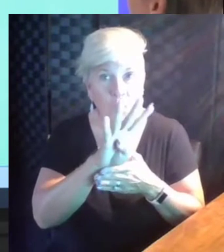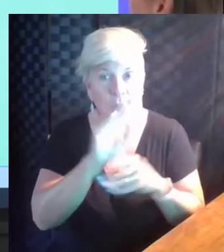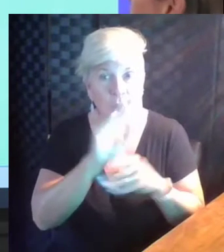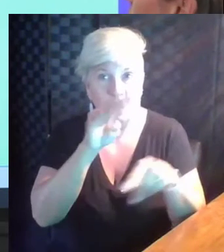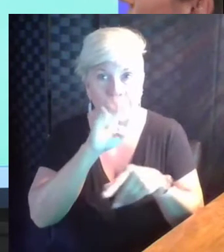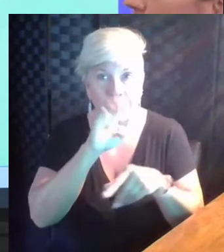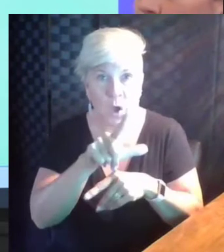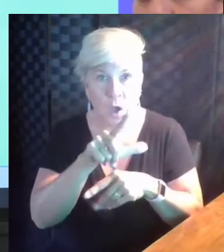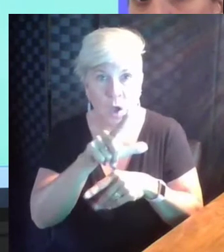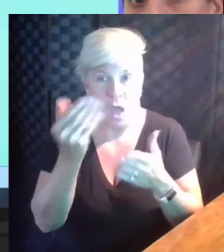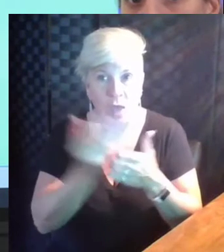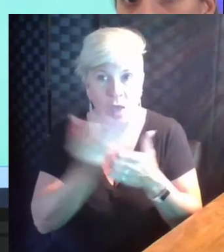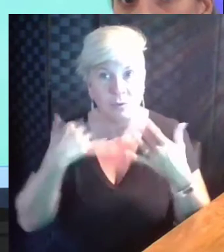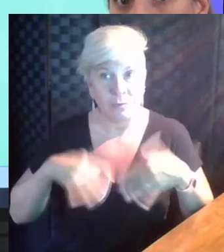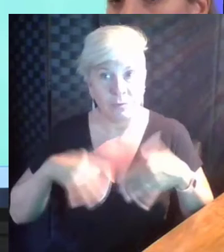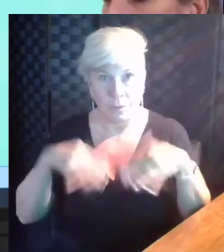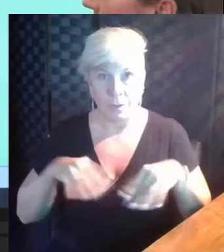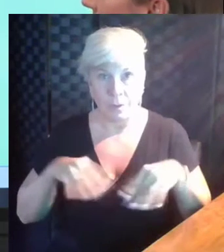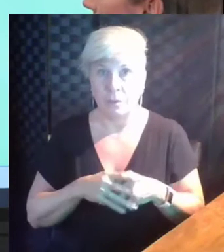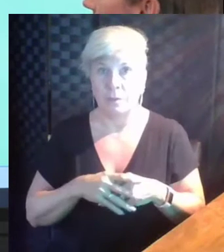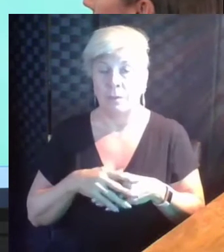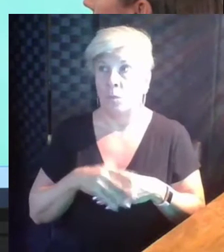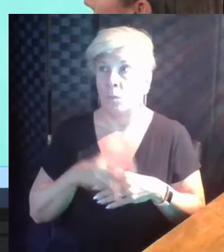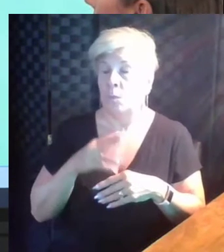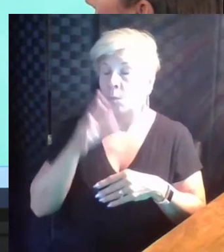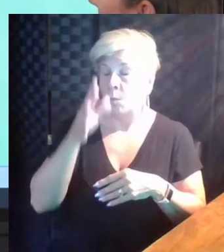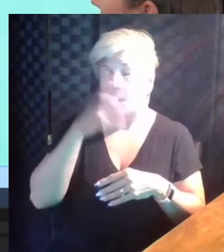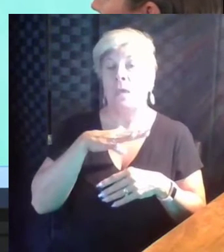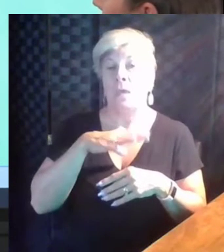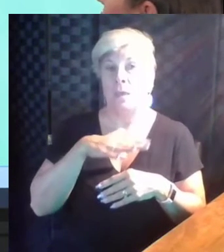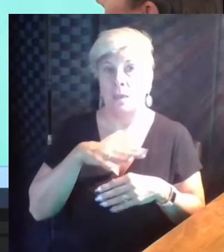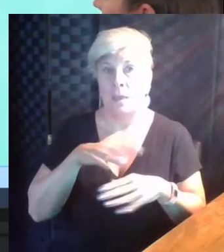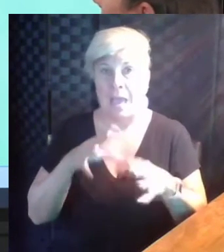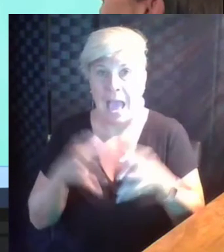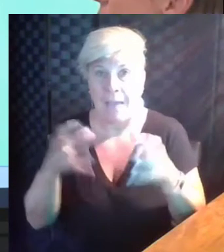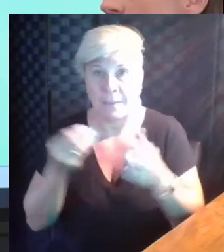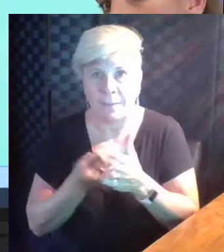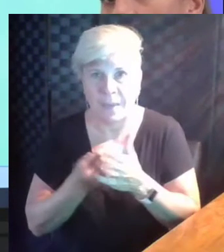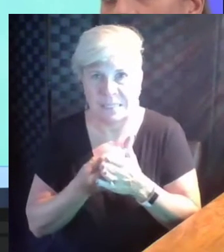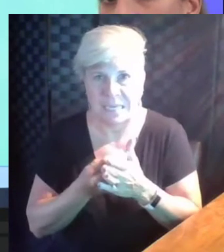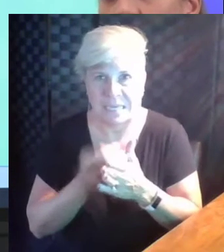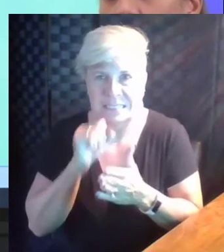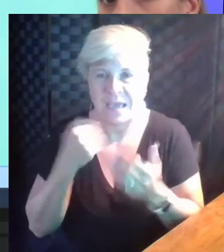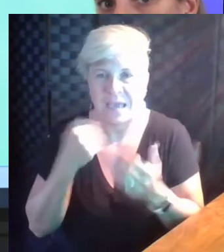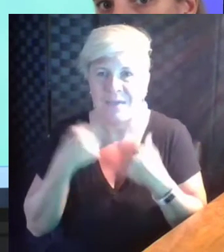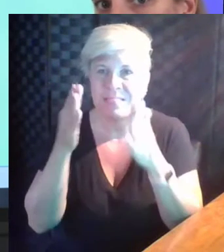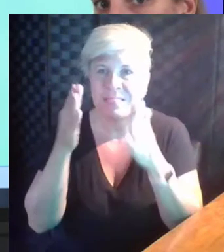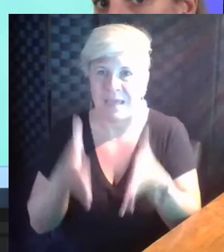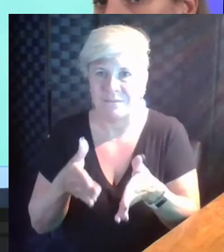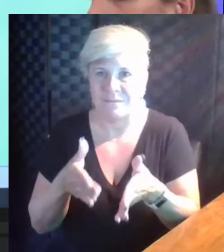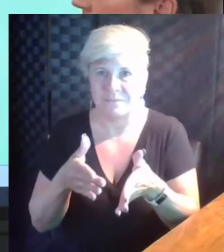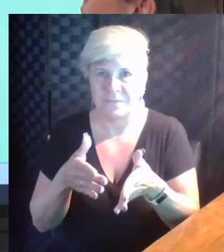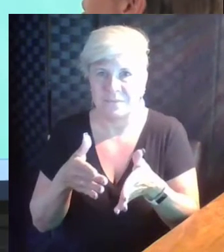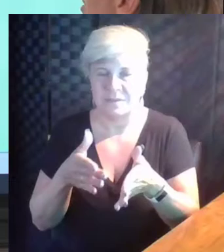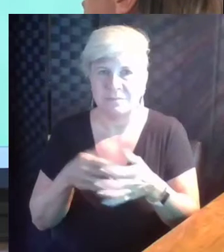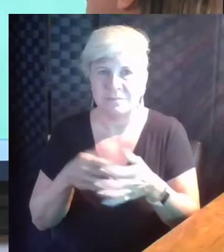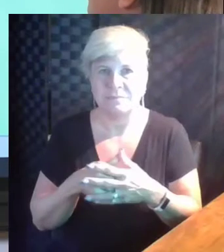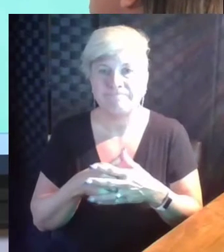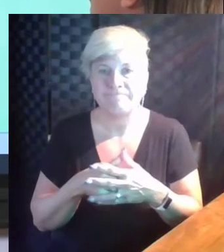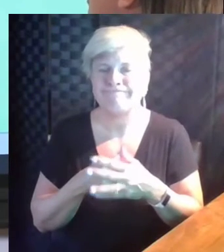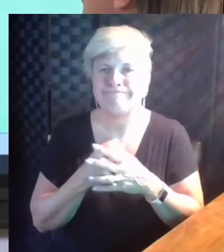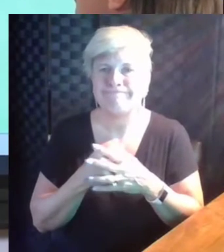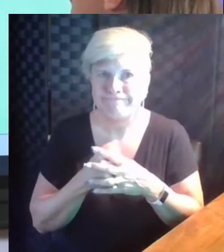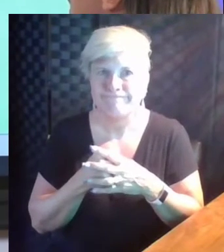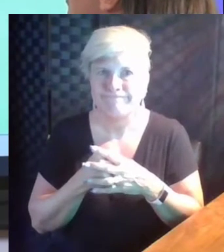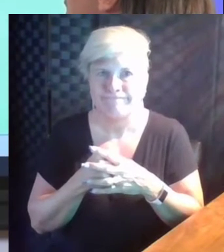$274 at the mall on new clothes. Man, how much money does Sarah have left?